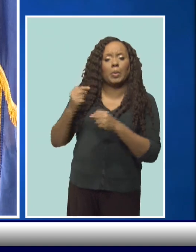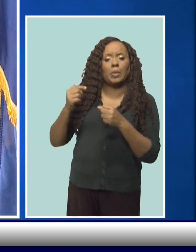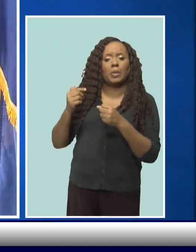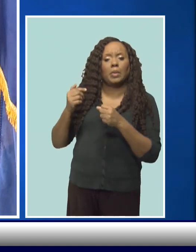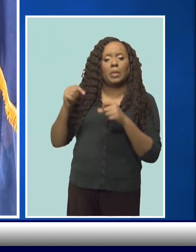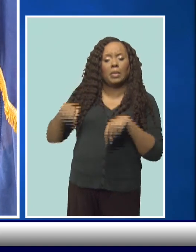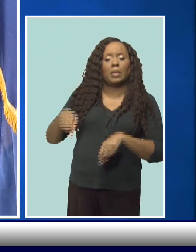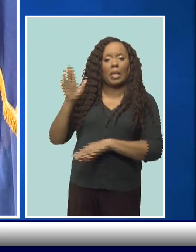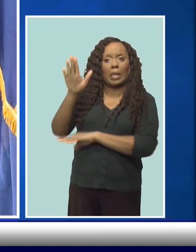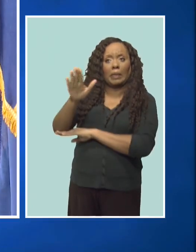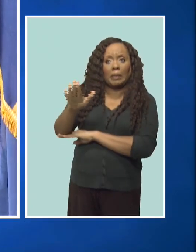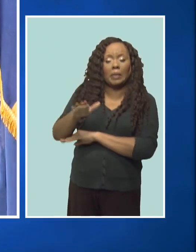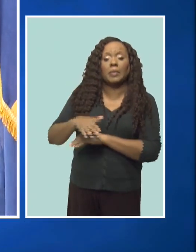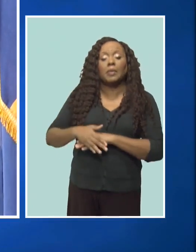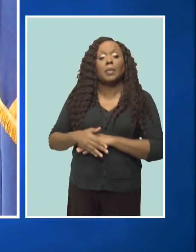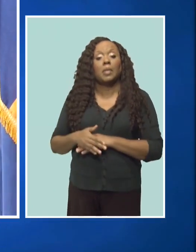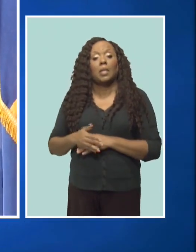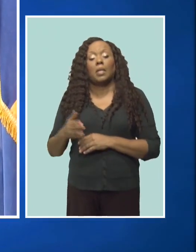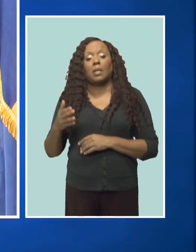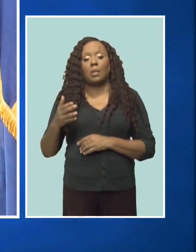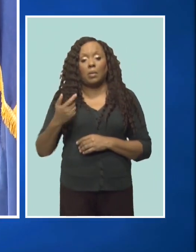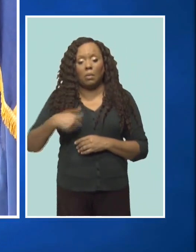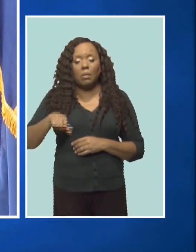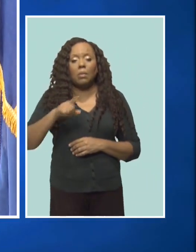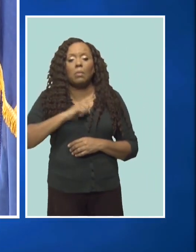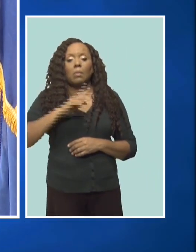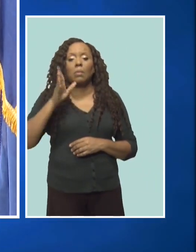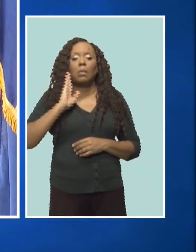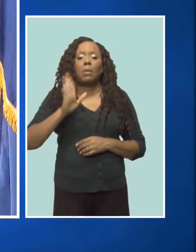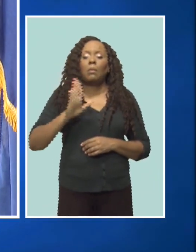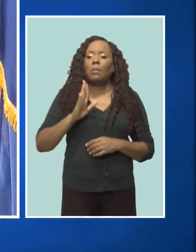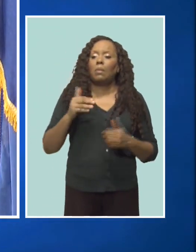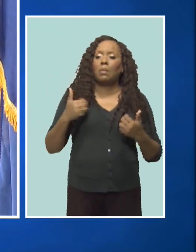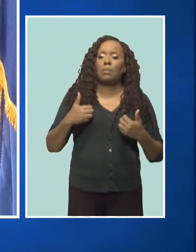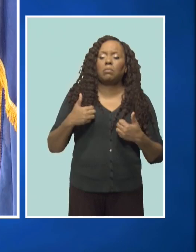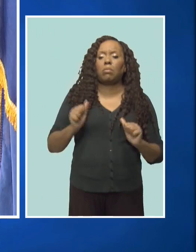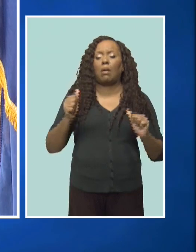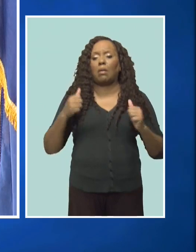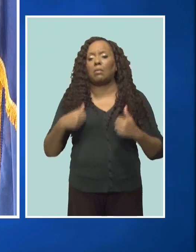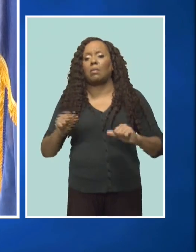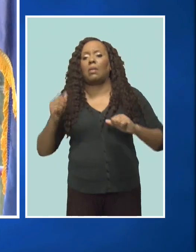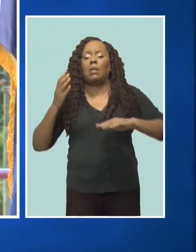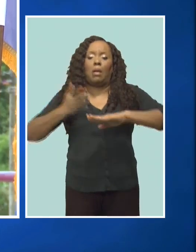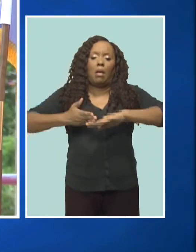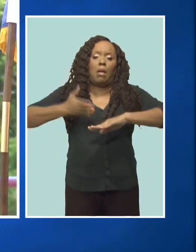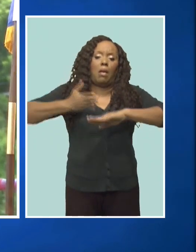Our efforts will go beyond our current initiatives as we intensify